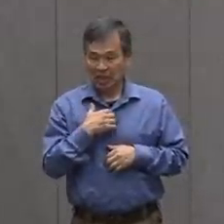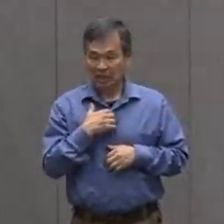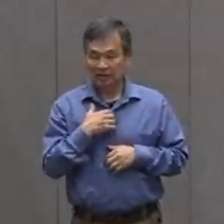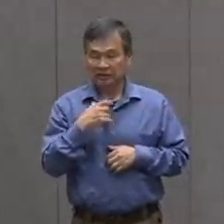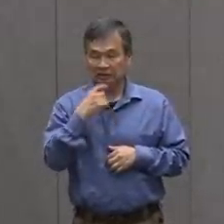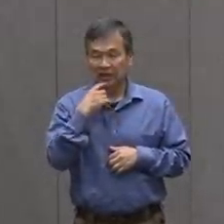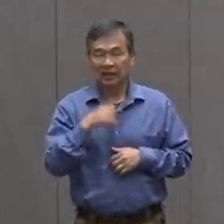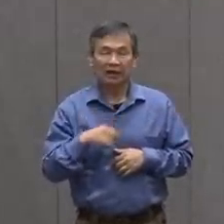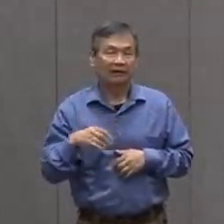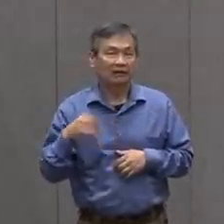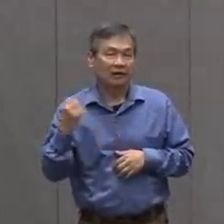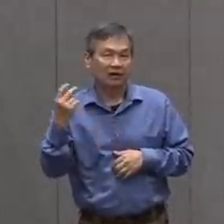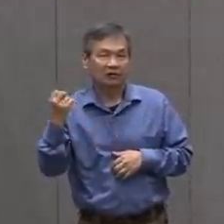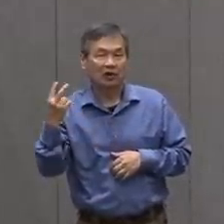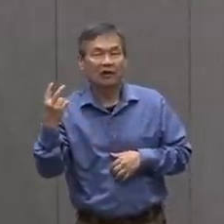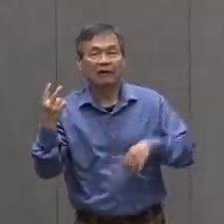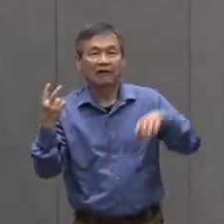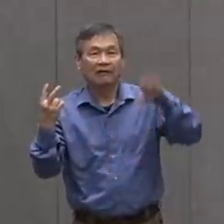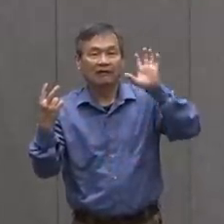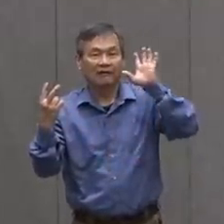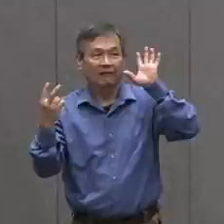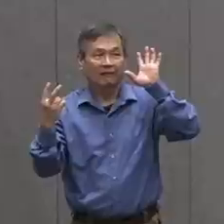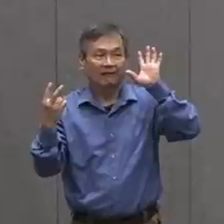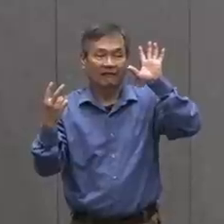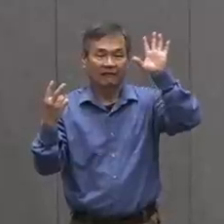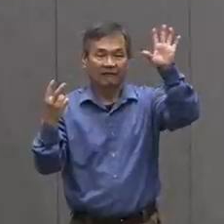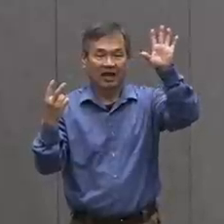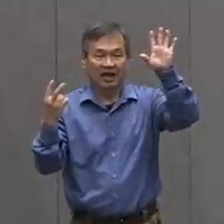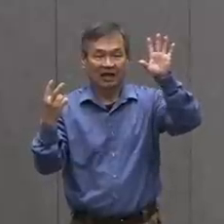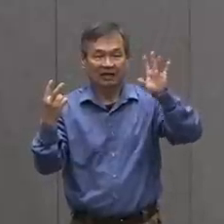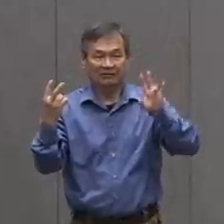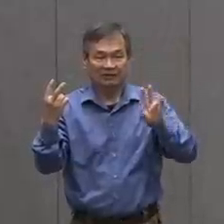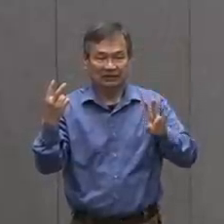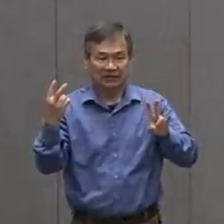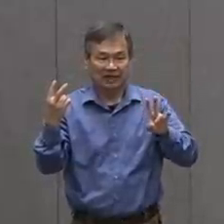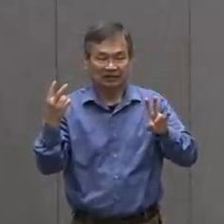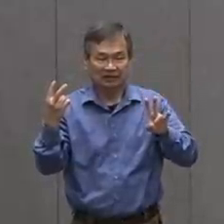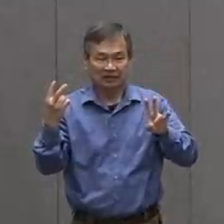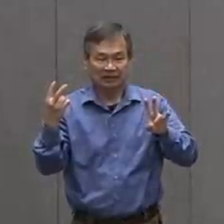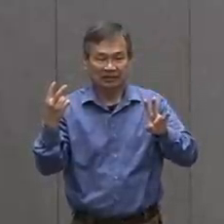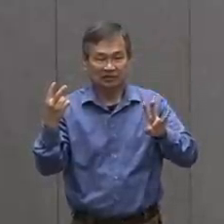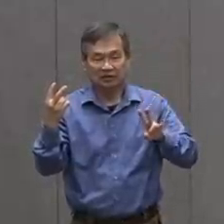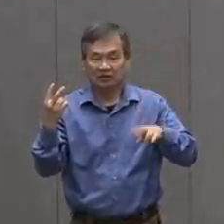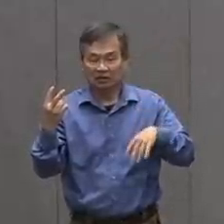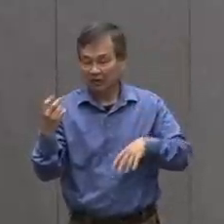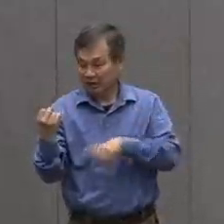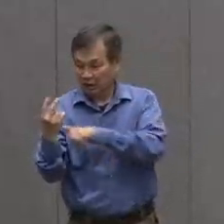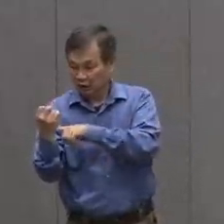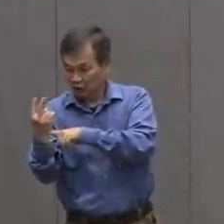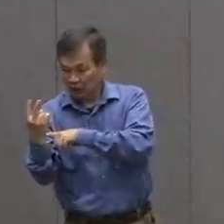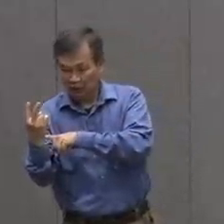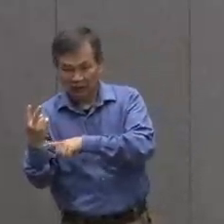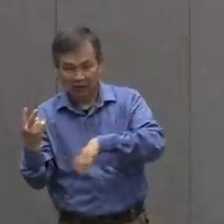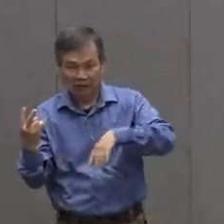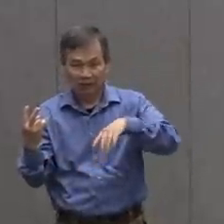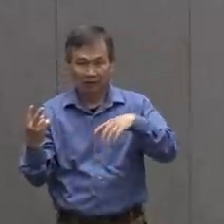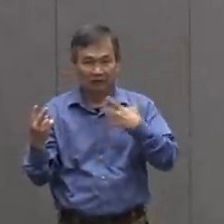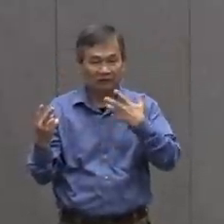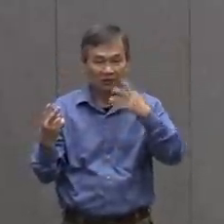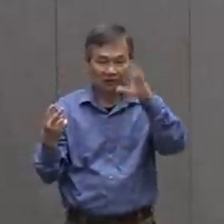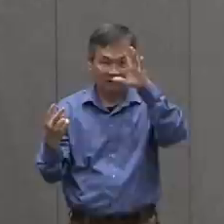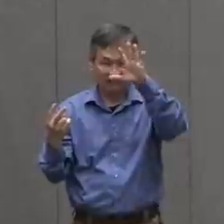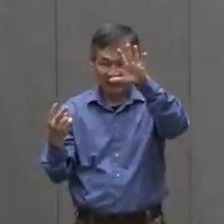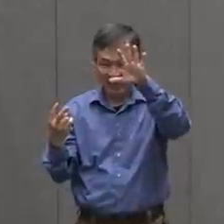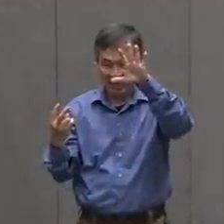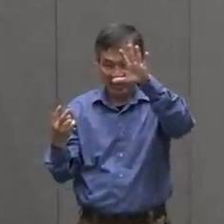5 and 7. And when I break up 12 into 5 stickers and 7 stickers and